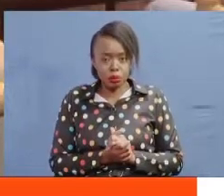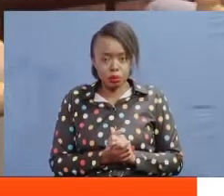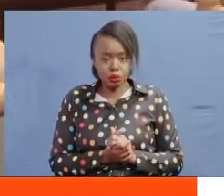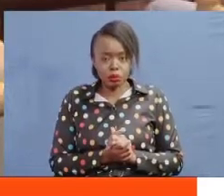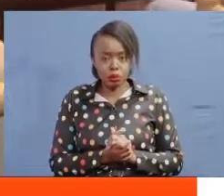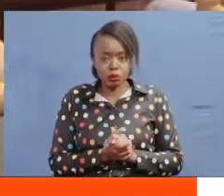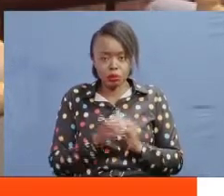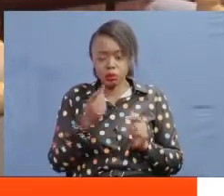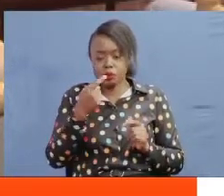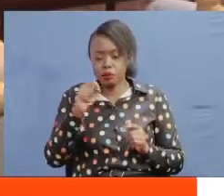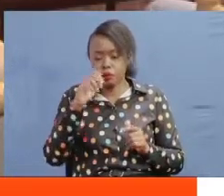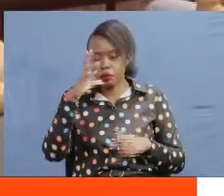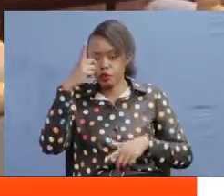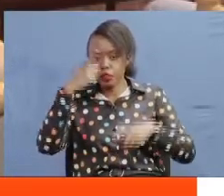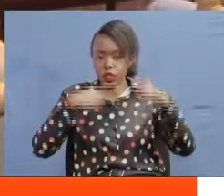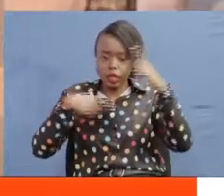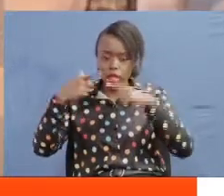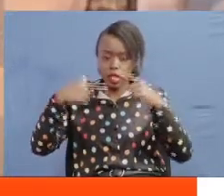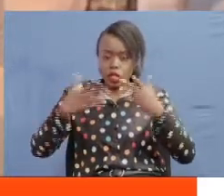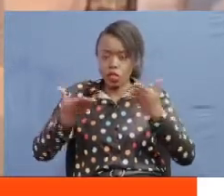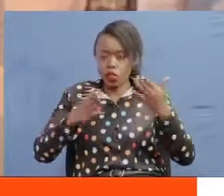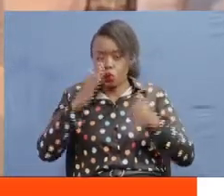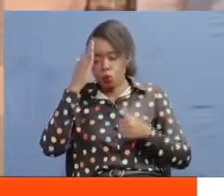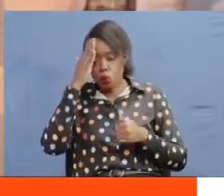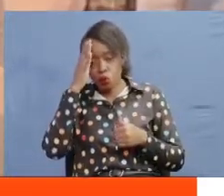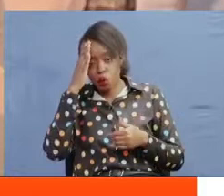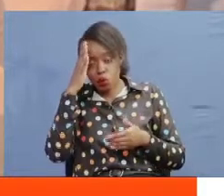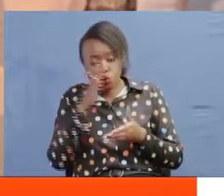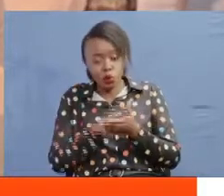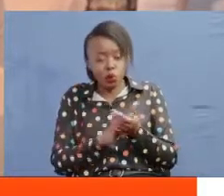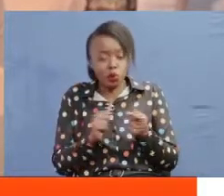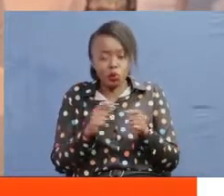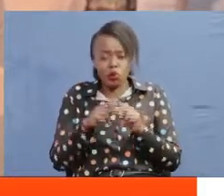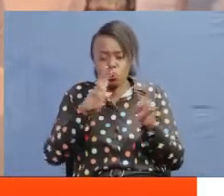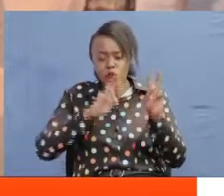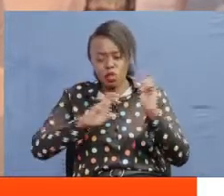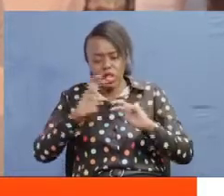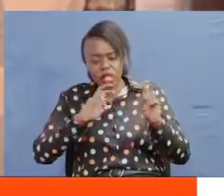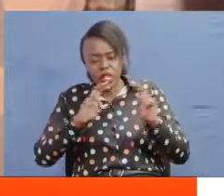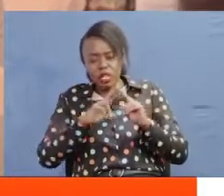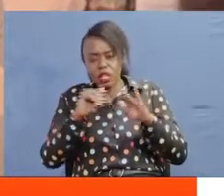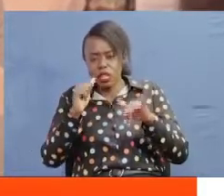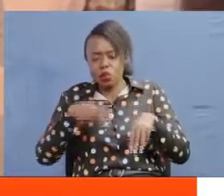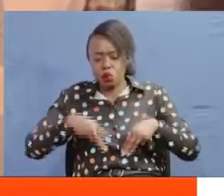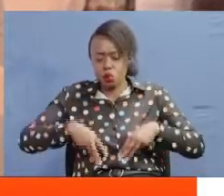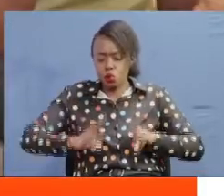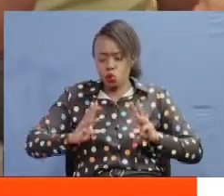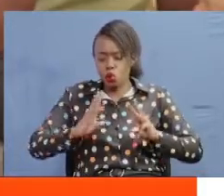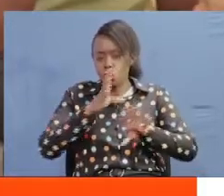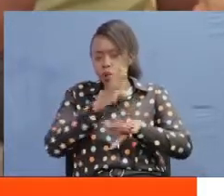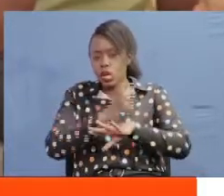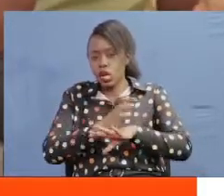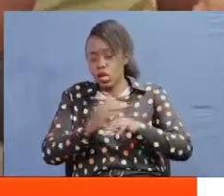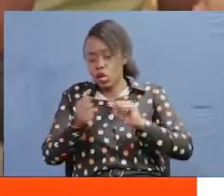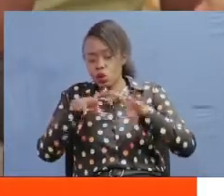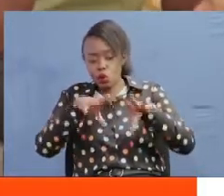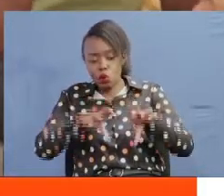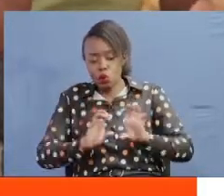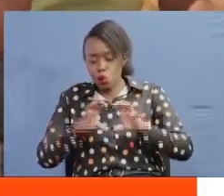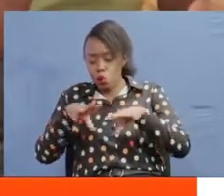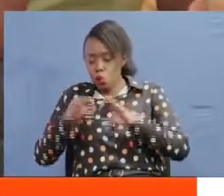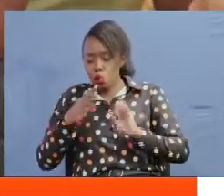The Islamic religion is well known for its observance on its religious ways, such as the burying of the